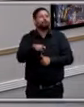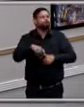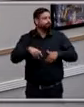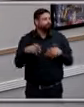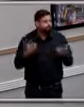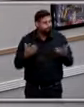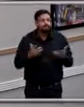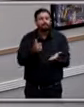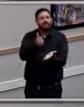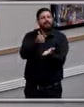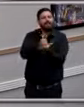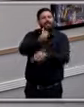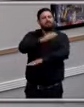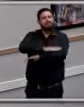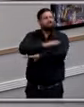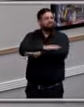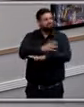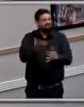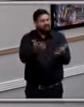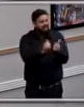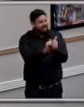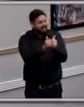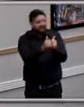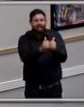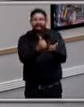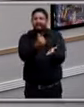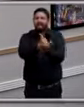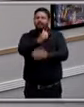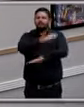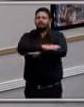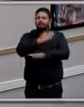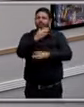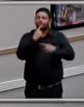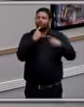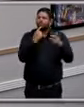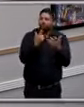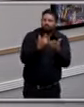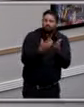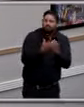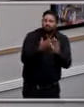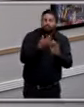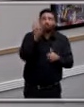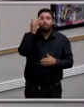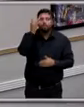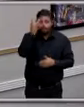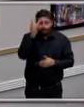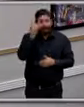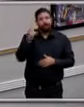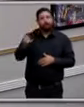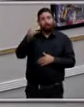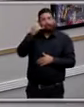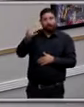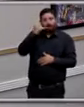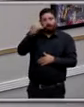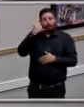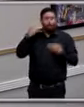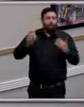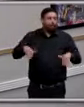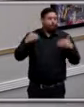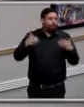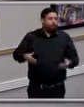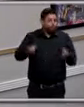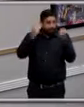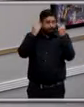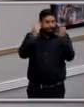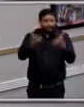and how does the help desk work, because we are receiving an abundance of phone calls. So I know